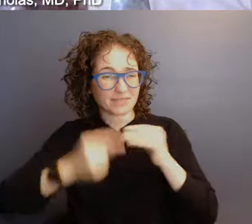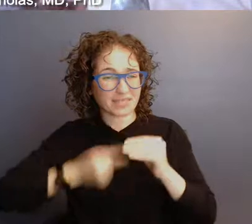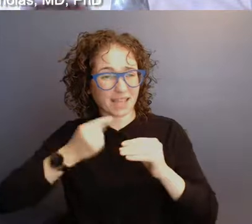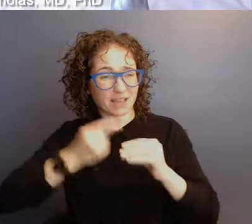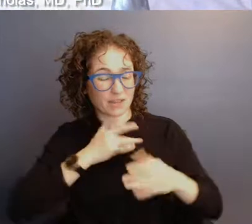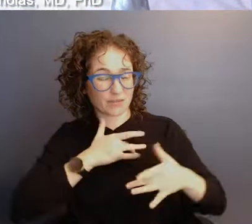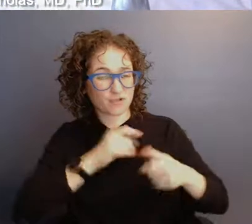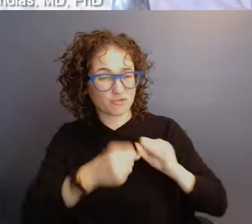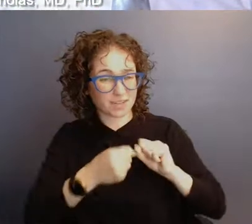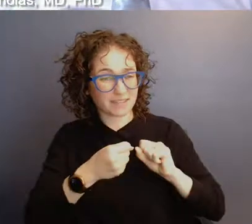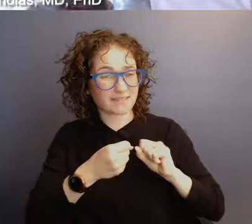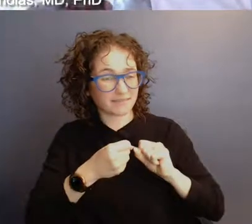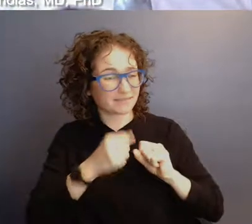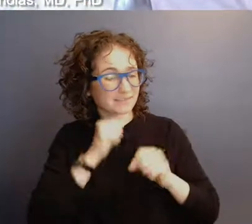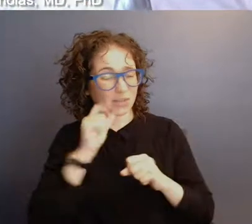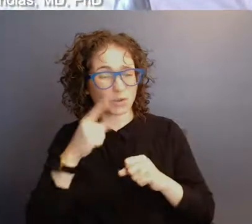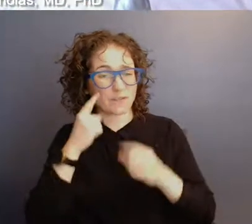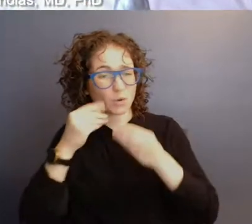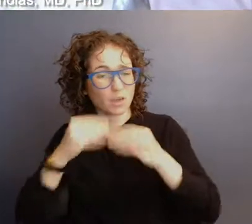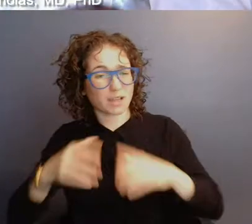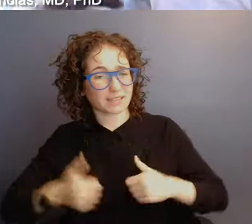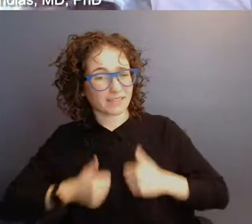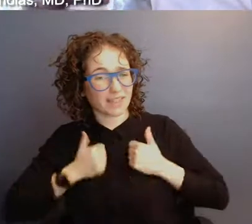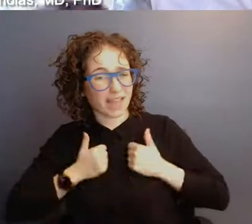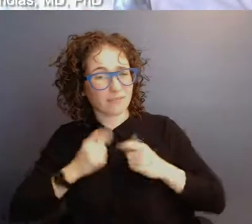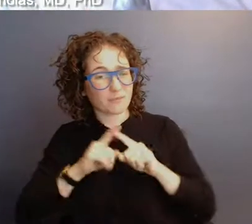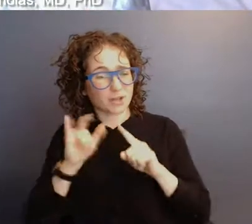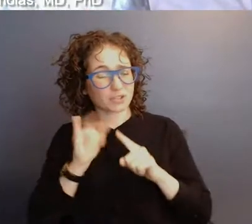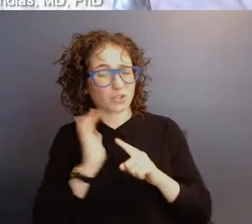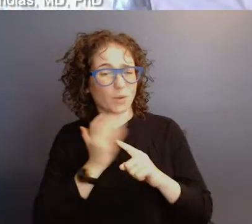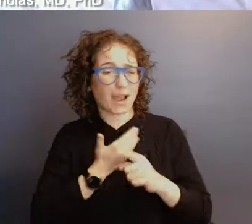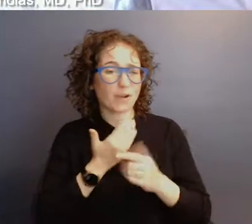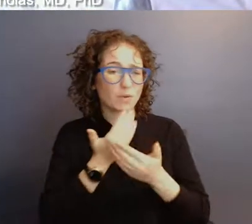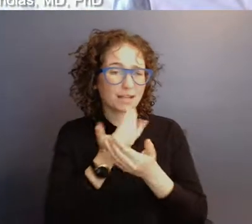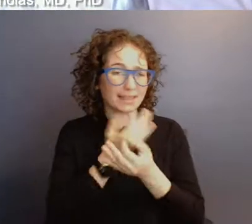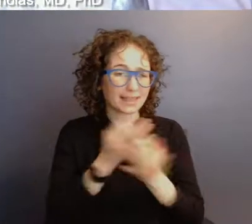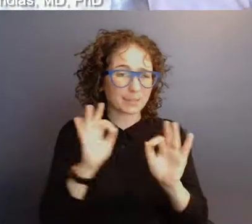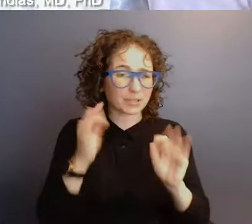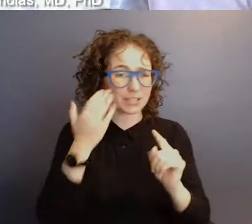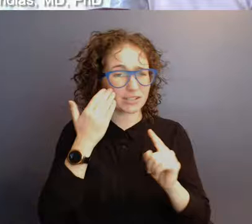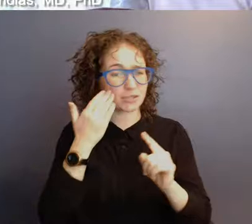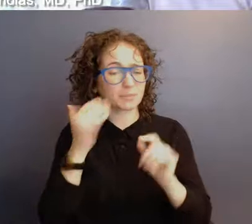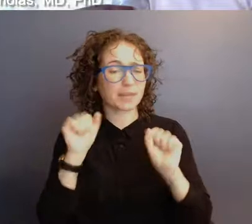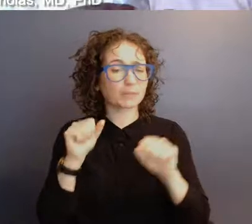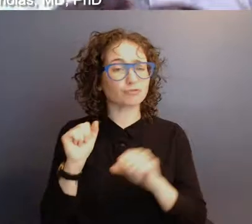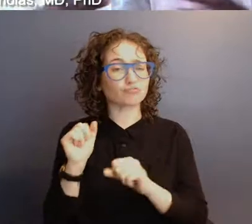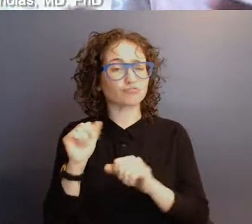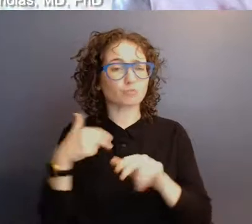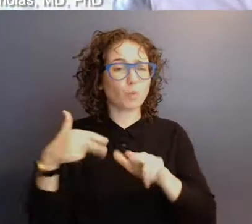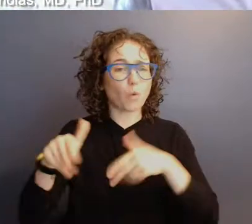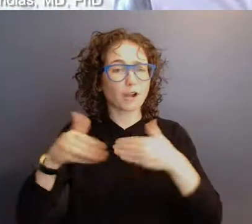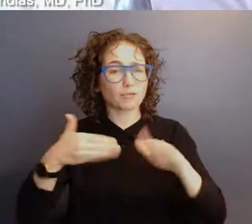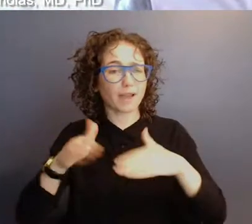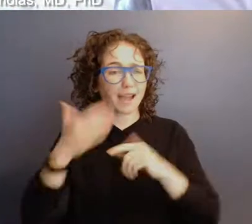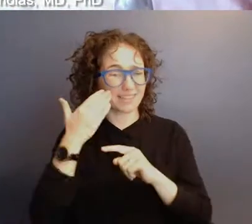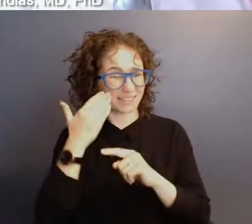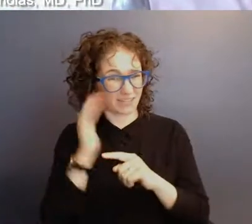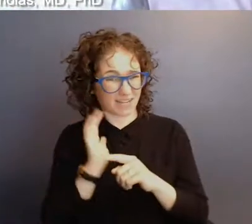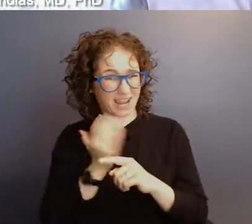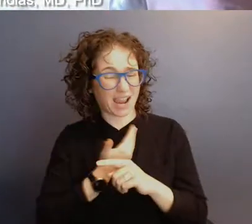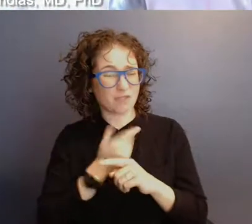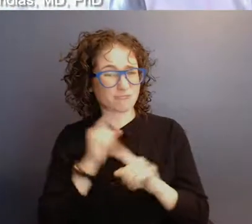not just for the loss of life, but the loss of our liberty, the loss of our freedom to walk around, the loss of our signature